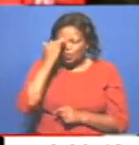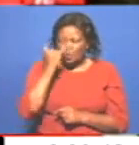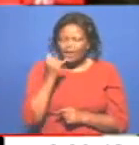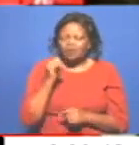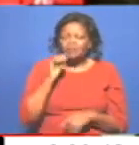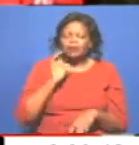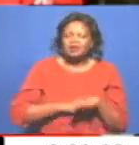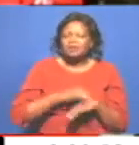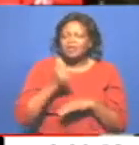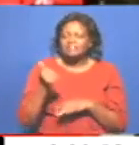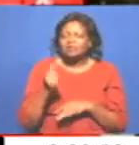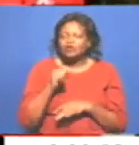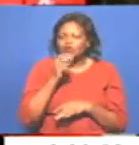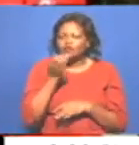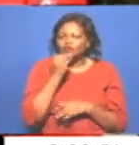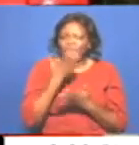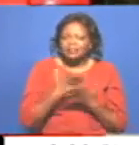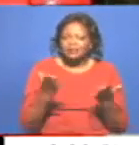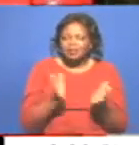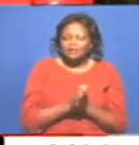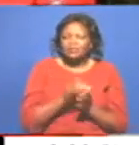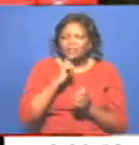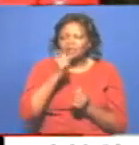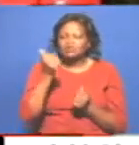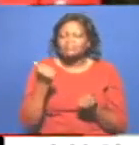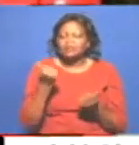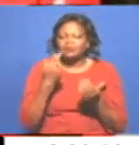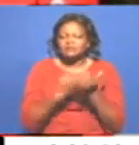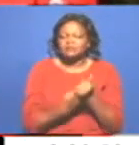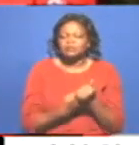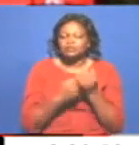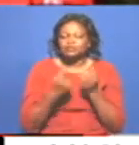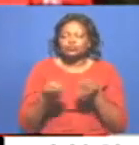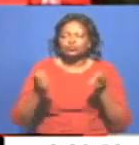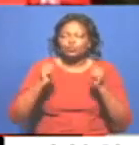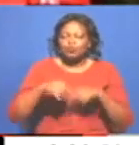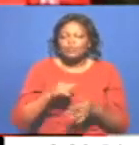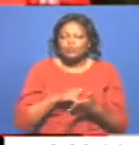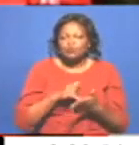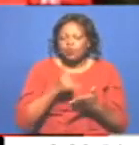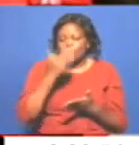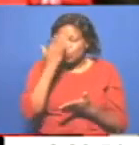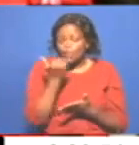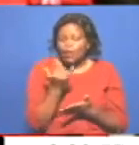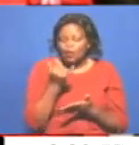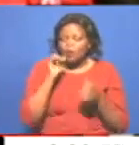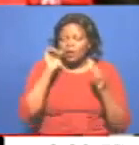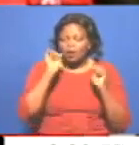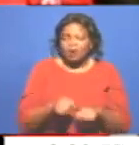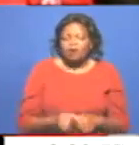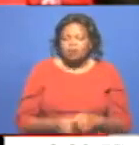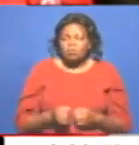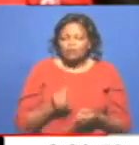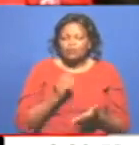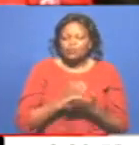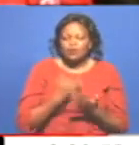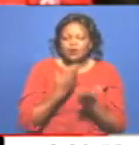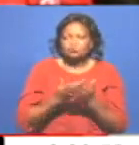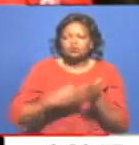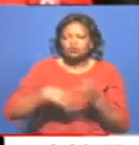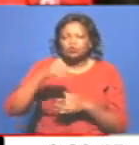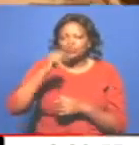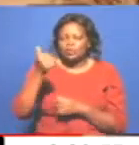items. I will also call upon other partners to come on board so that we can really reach out to those who